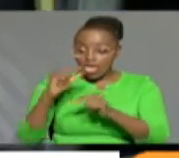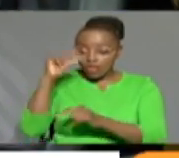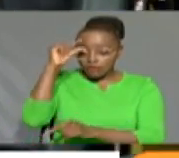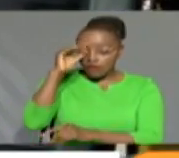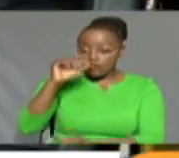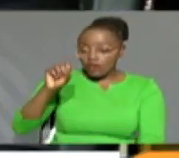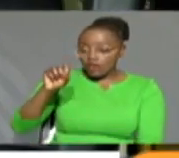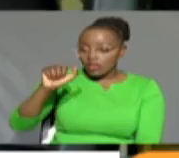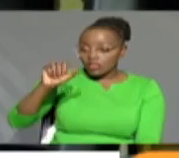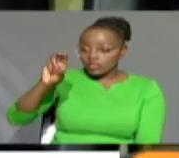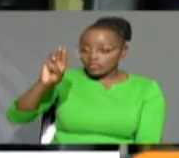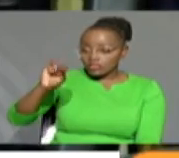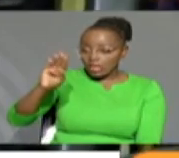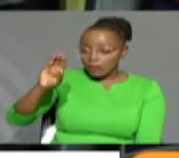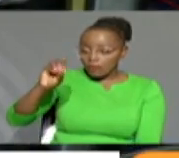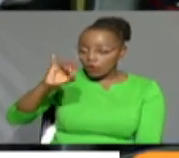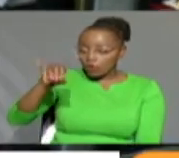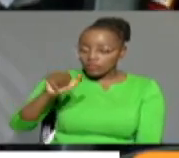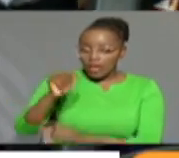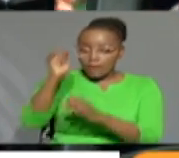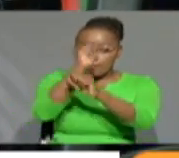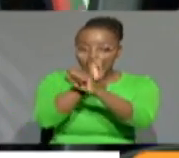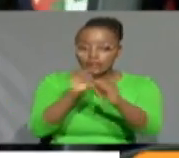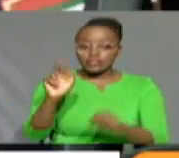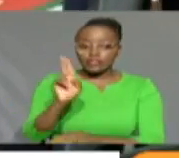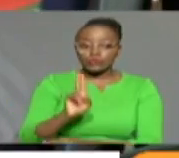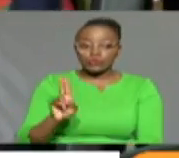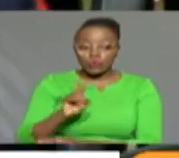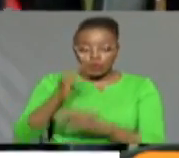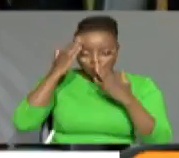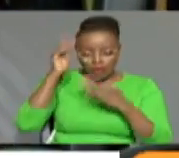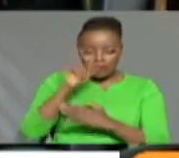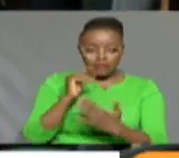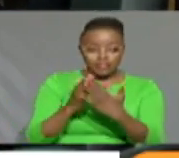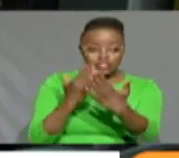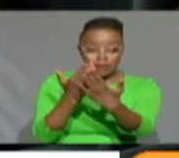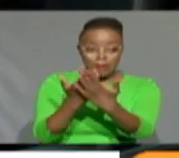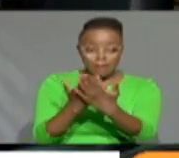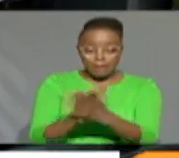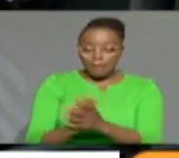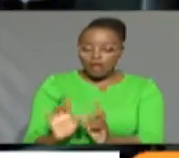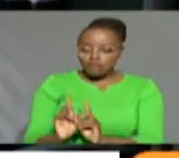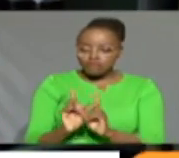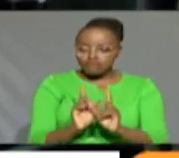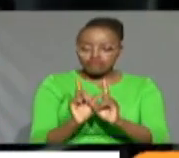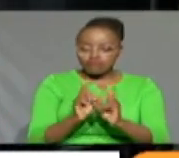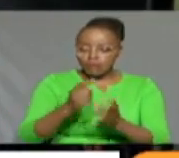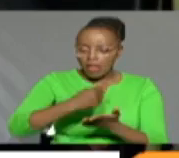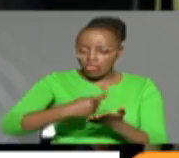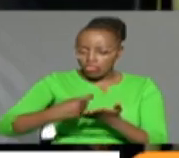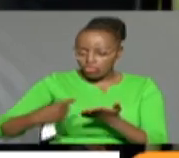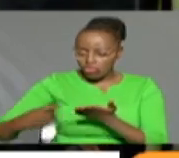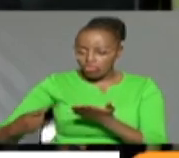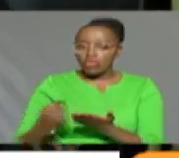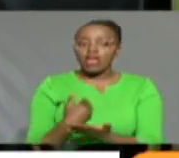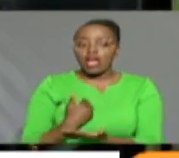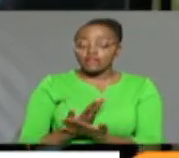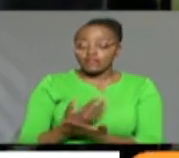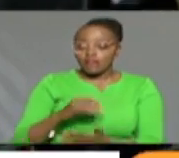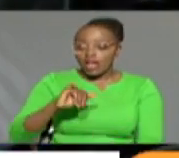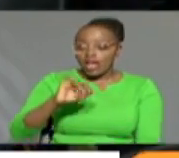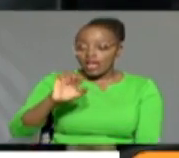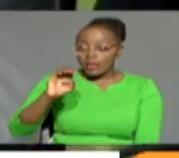Granton Samboja. President Uhuru Kenyatta, already aware of the petition and accompanying signatures, has tasked the